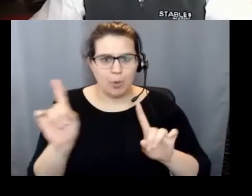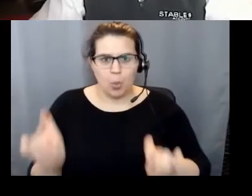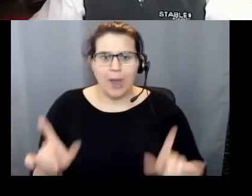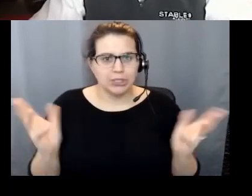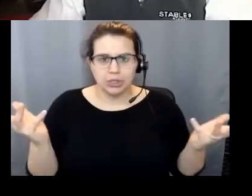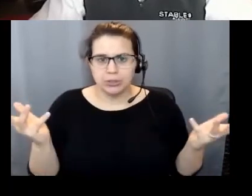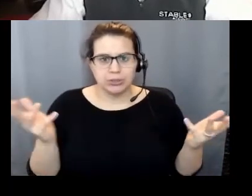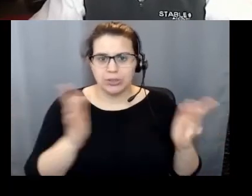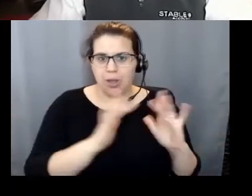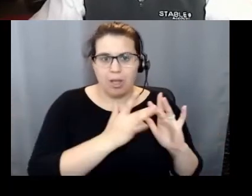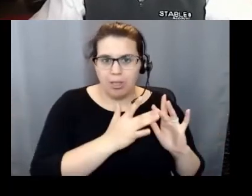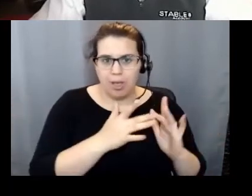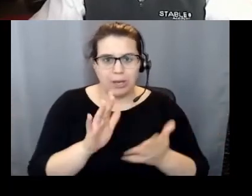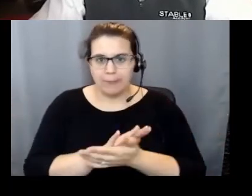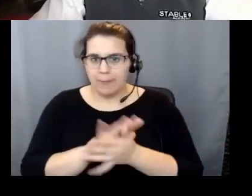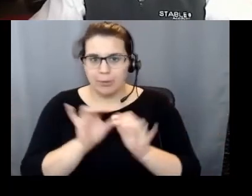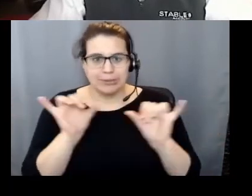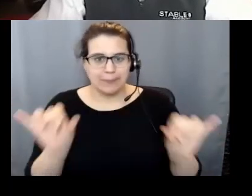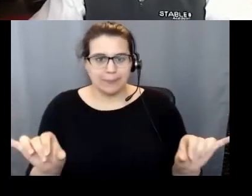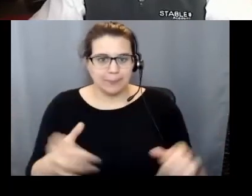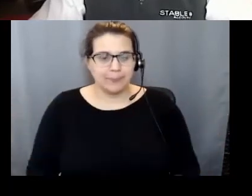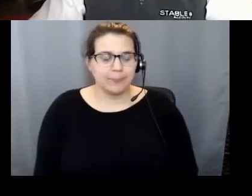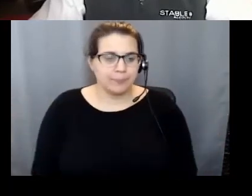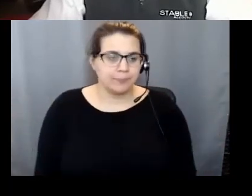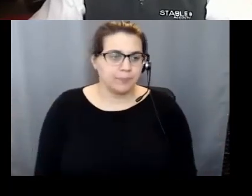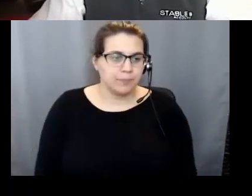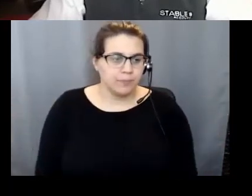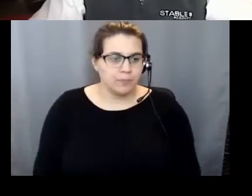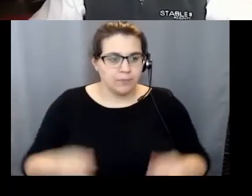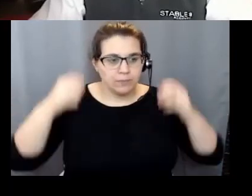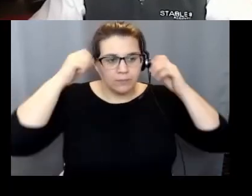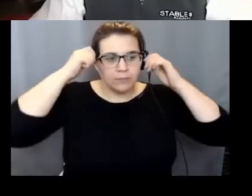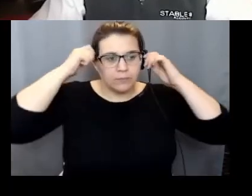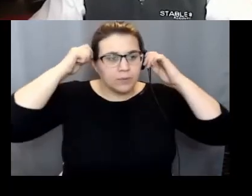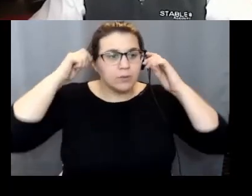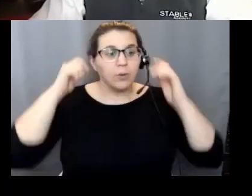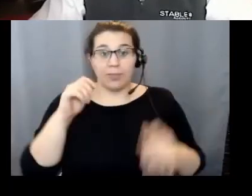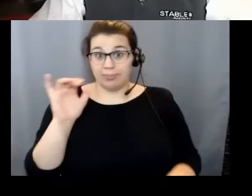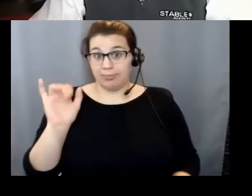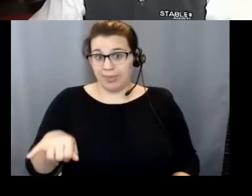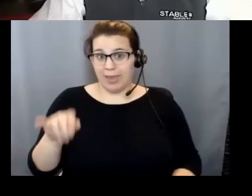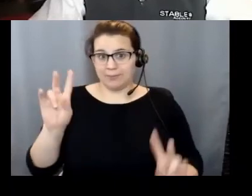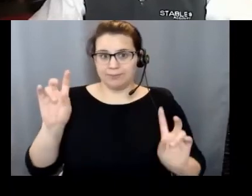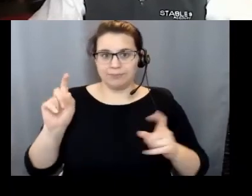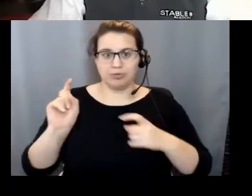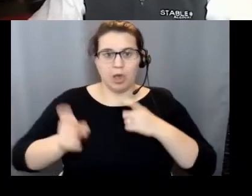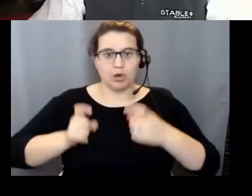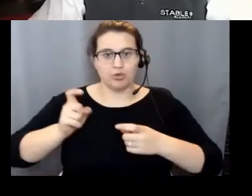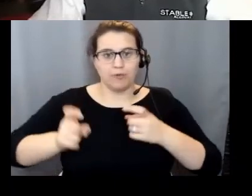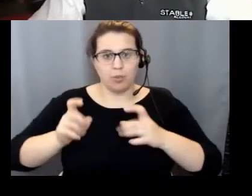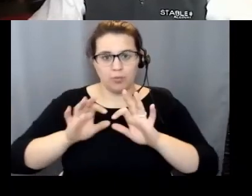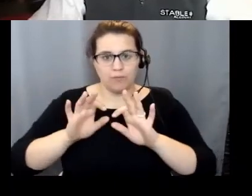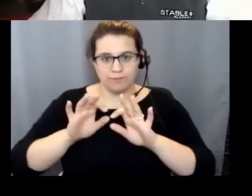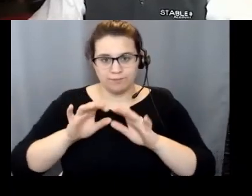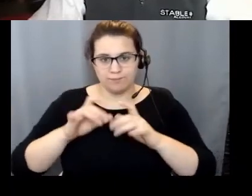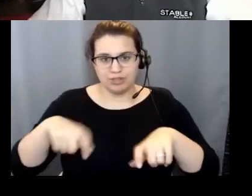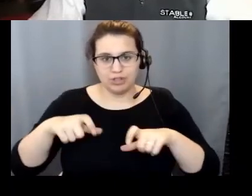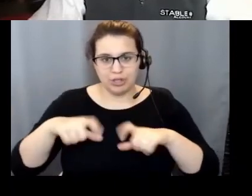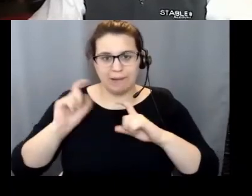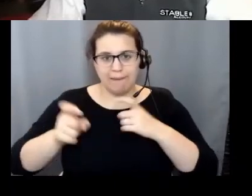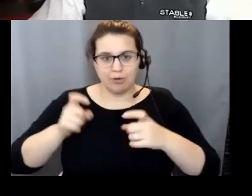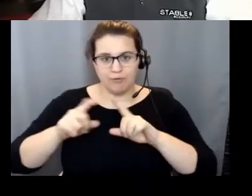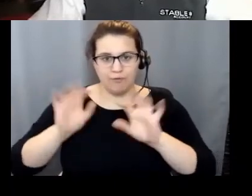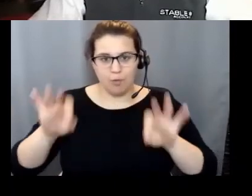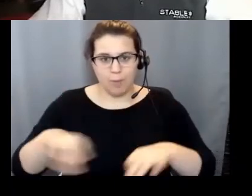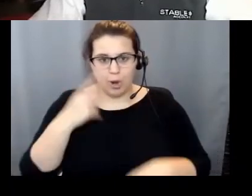being asked on the paper form as well. So once you download that contribution form, here is what the